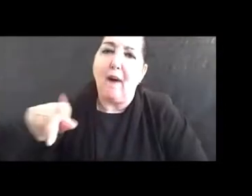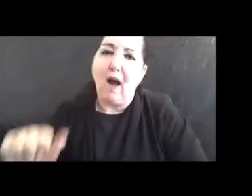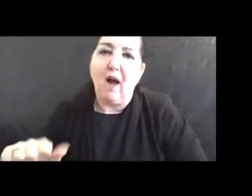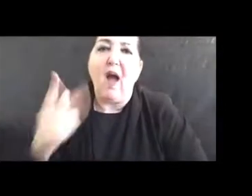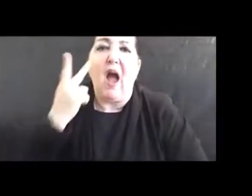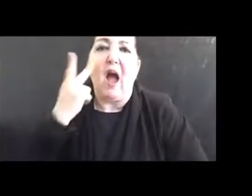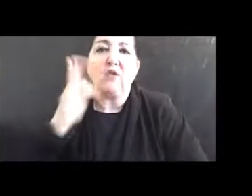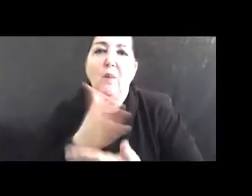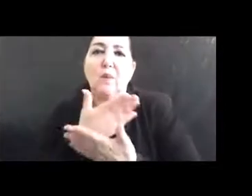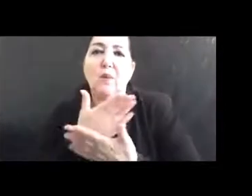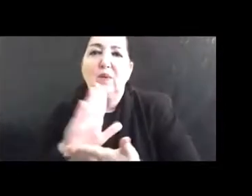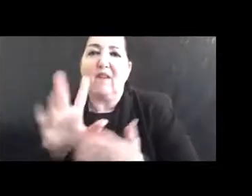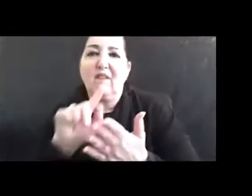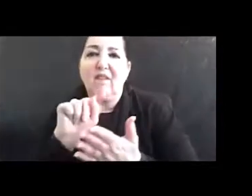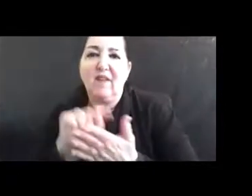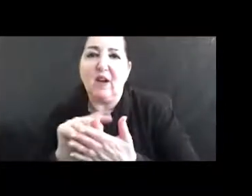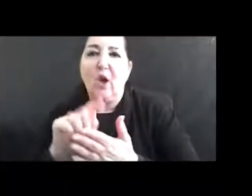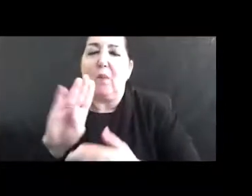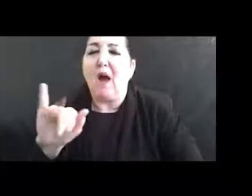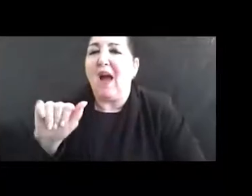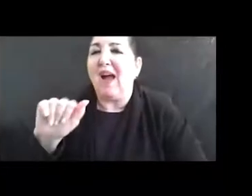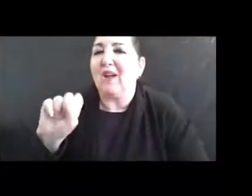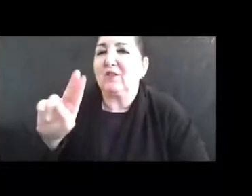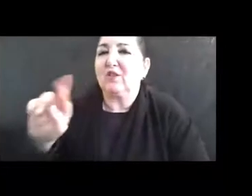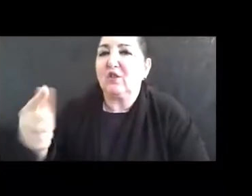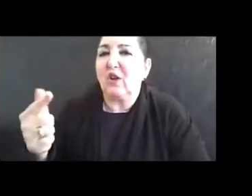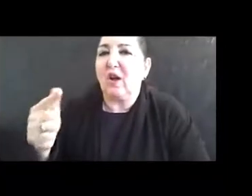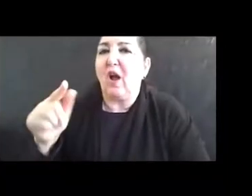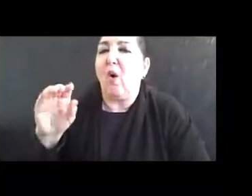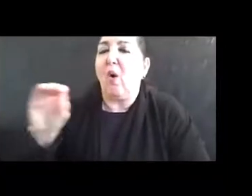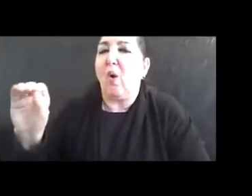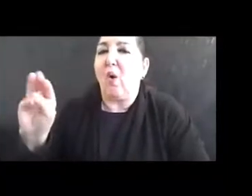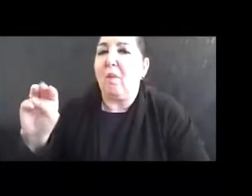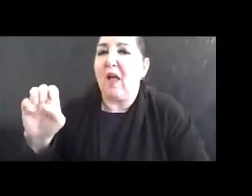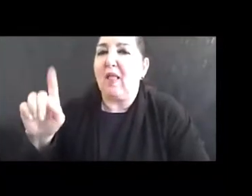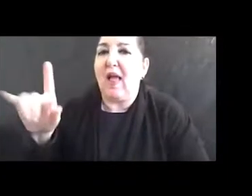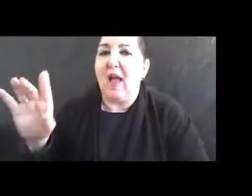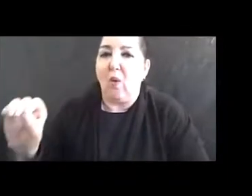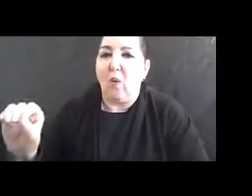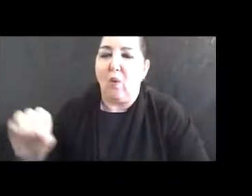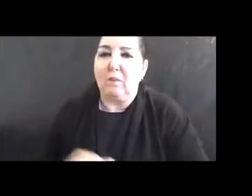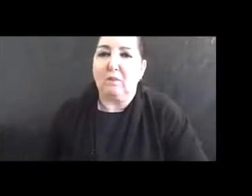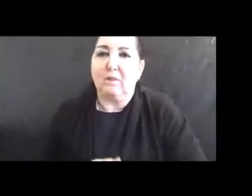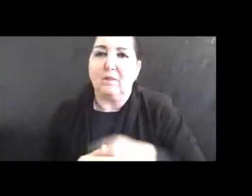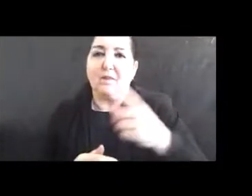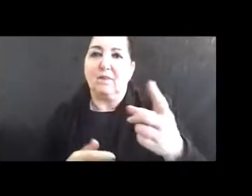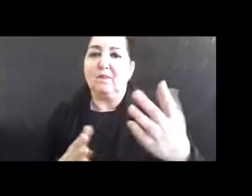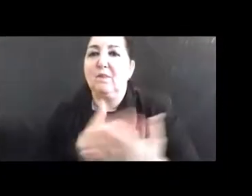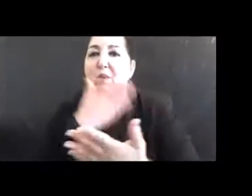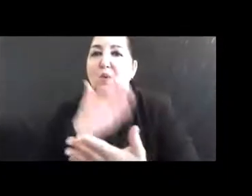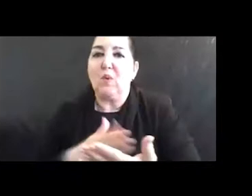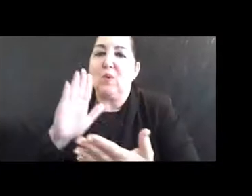Ruang Rupa adalah video klipnya Asung dan Om Leo dengan soundtrack Bom Nuklir. Bila